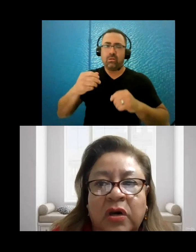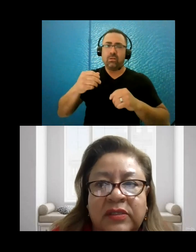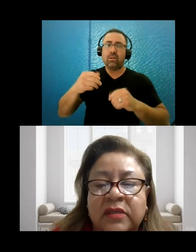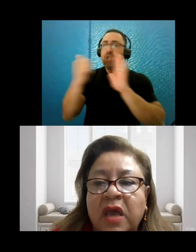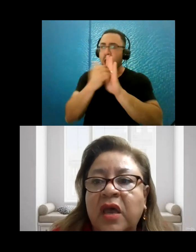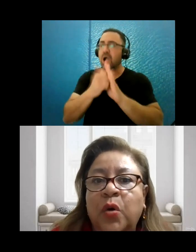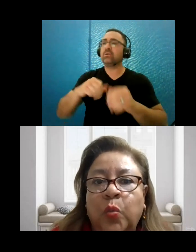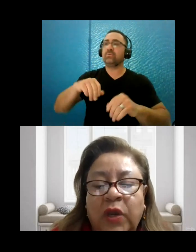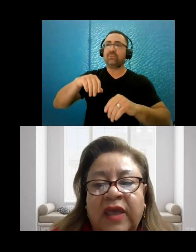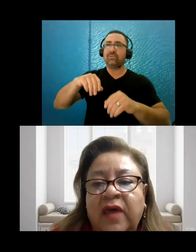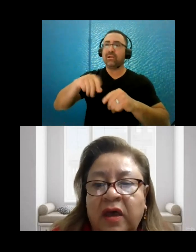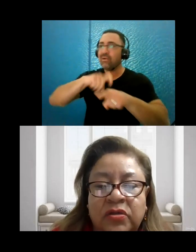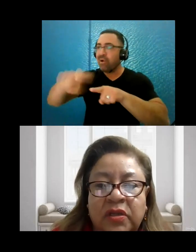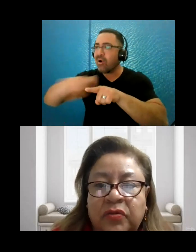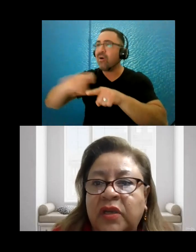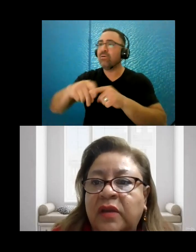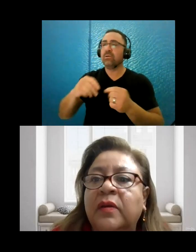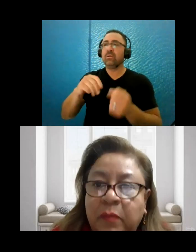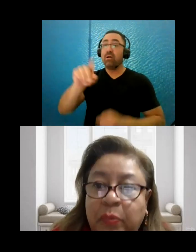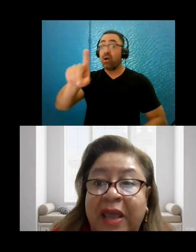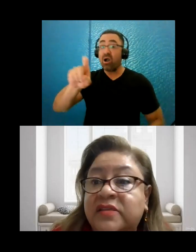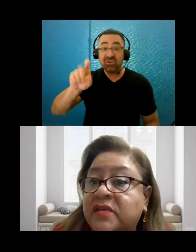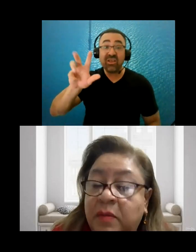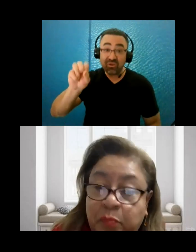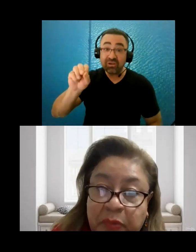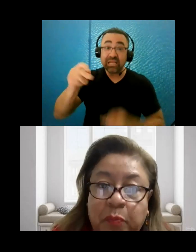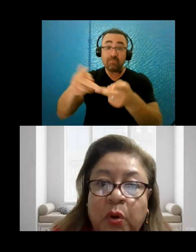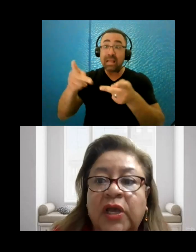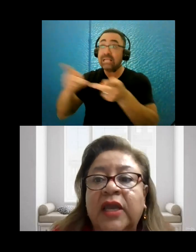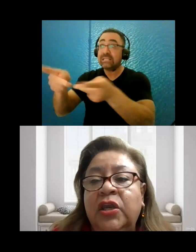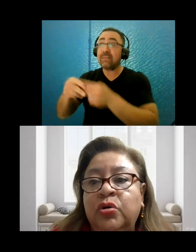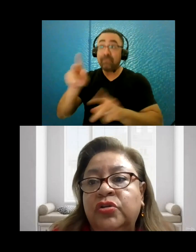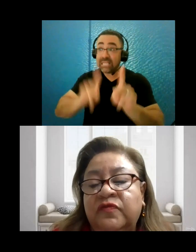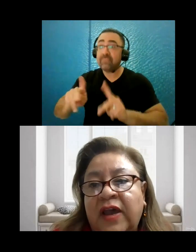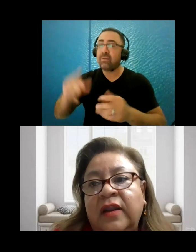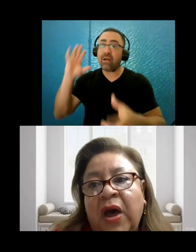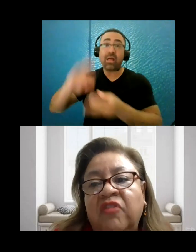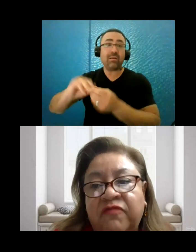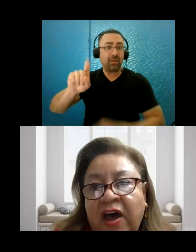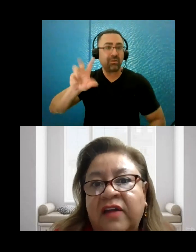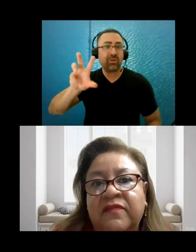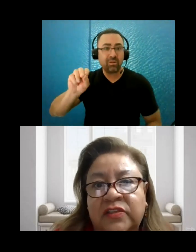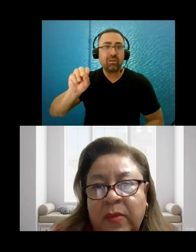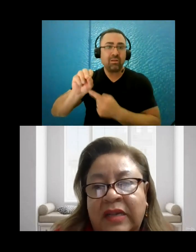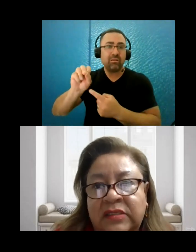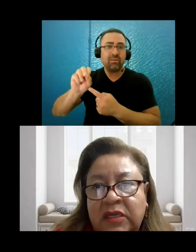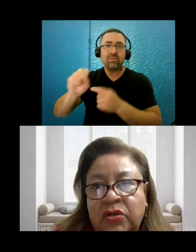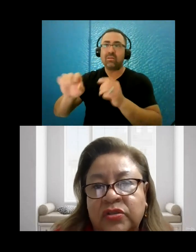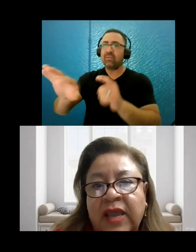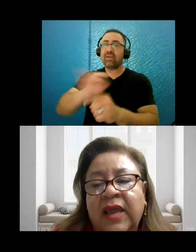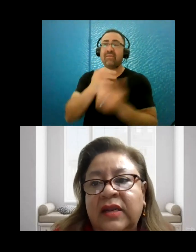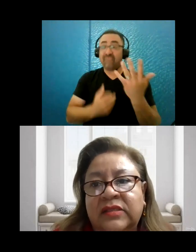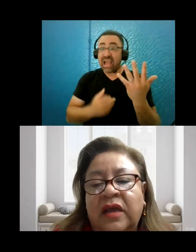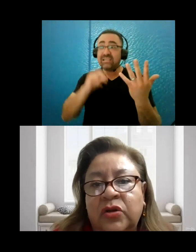makes contact with 130 places and people in order to find about 5 Somali